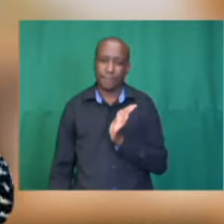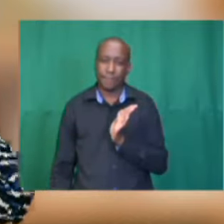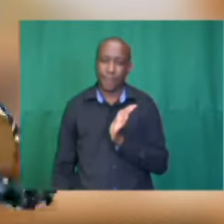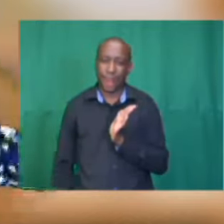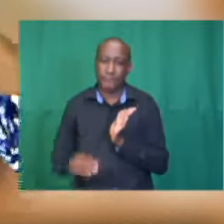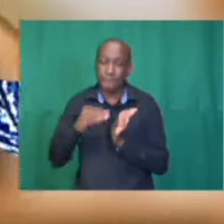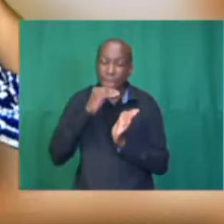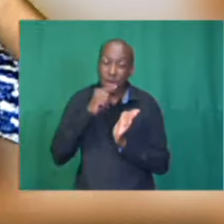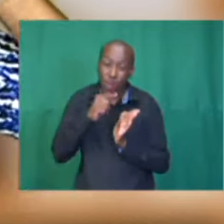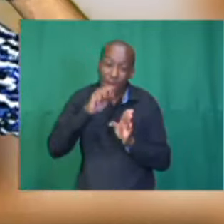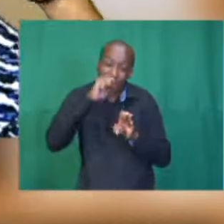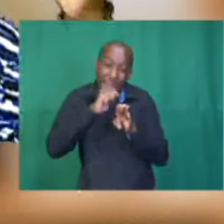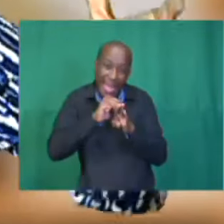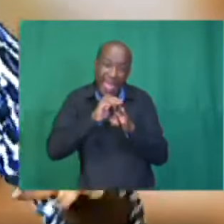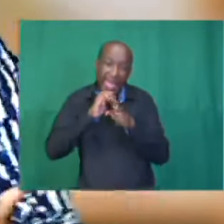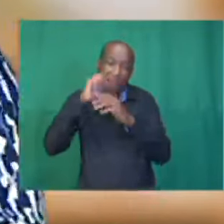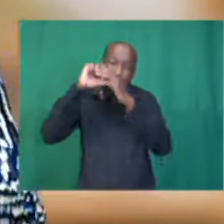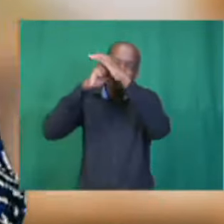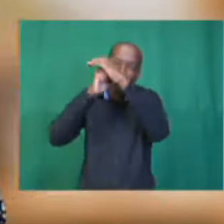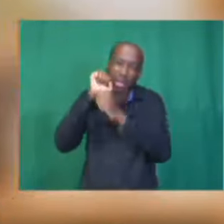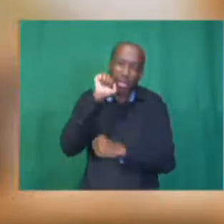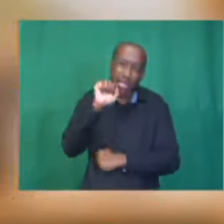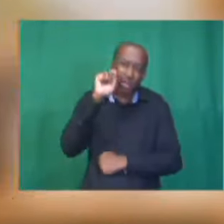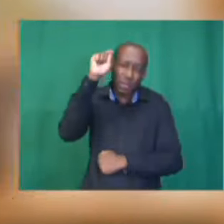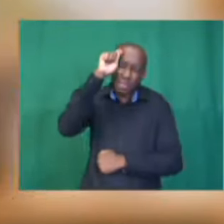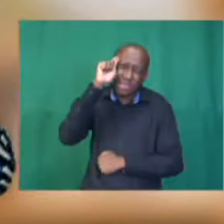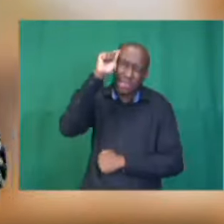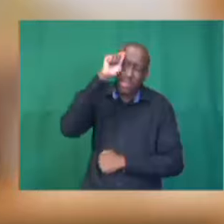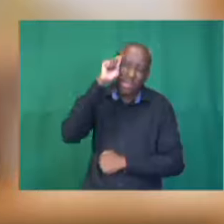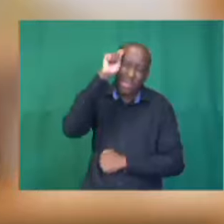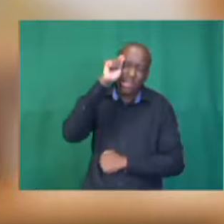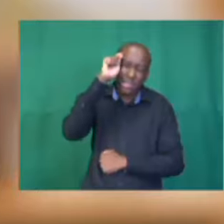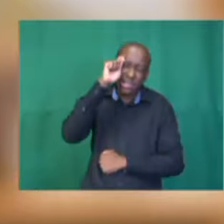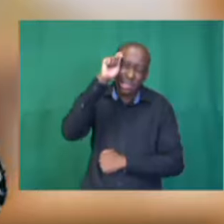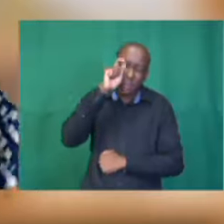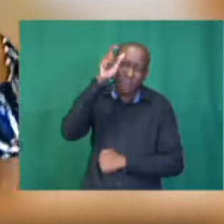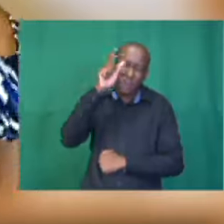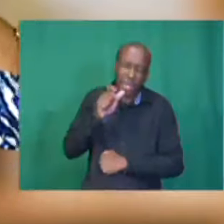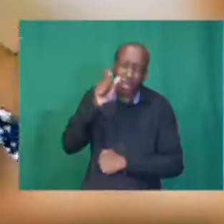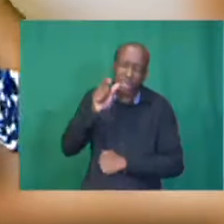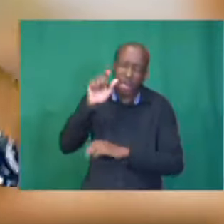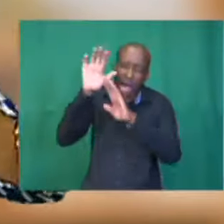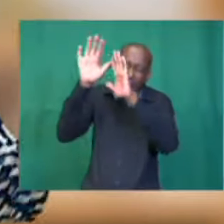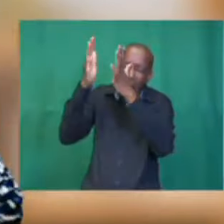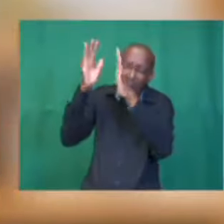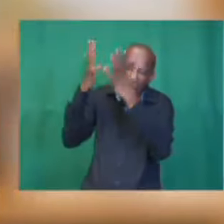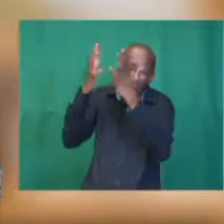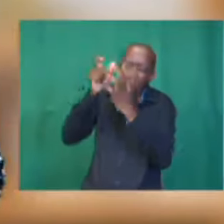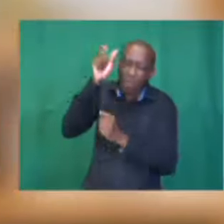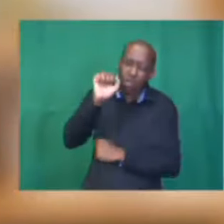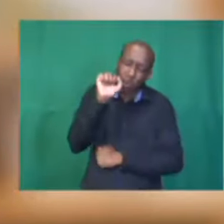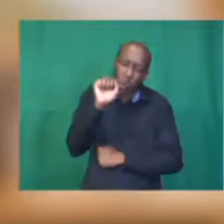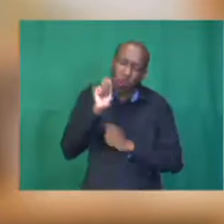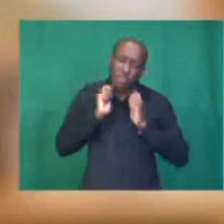to create a mental picture. We are actually picturing this person very tired